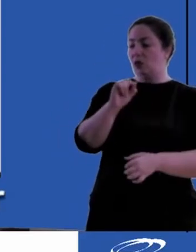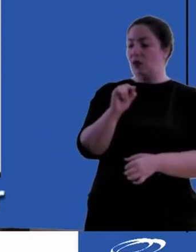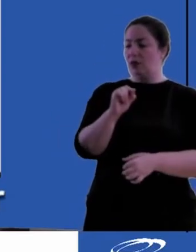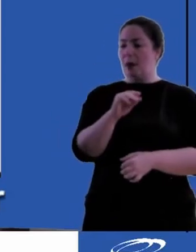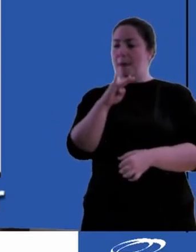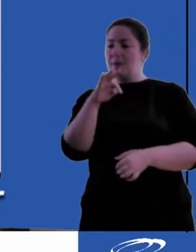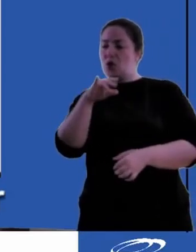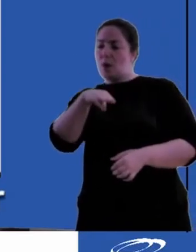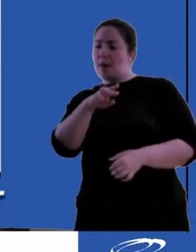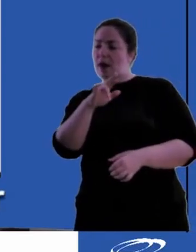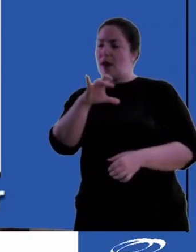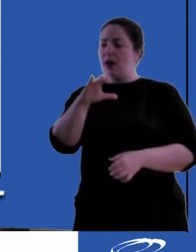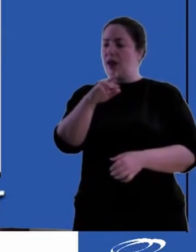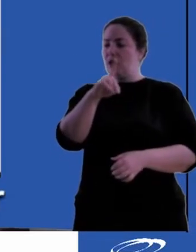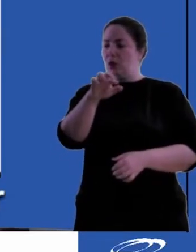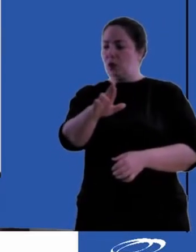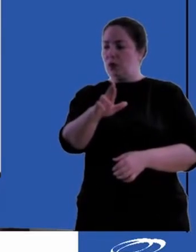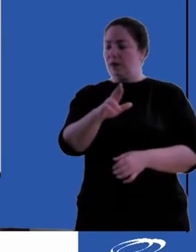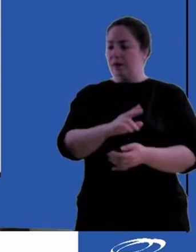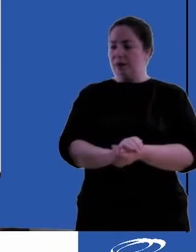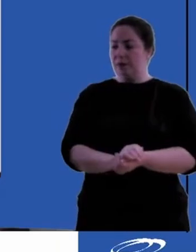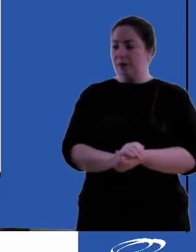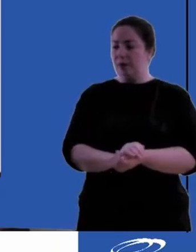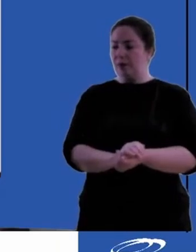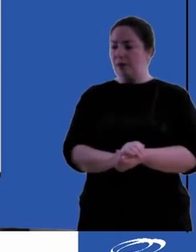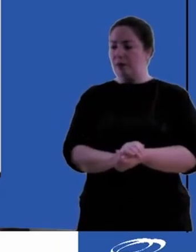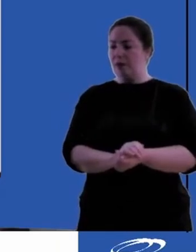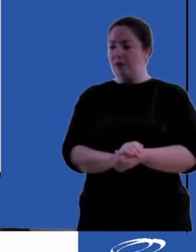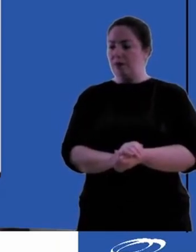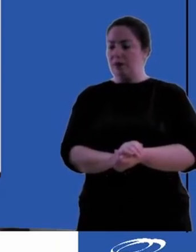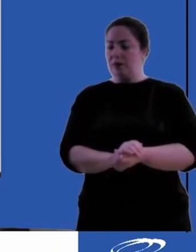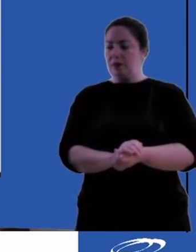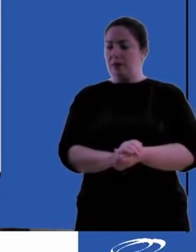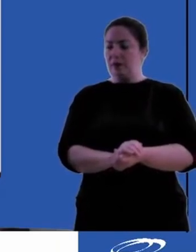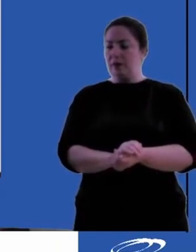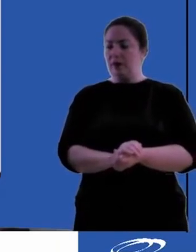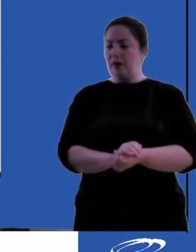biomarker of periprosthetic joint infection in synovial fluid. And in fact, in the United States, there's an